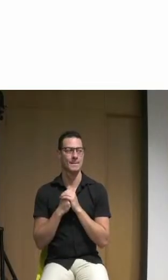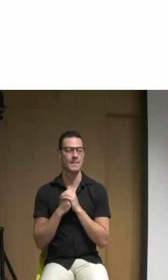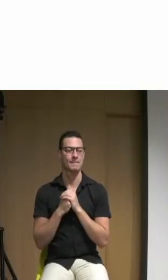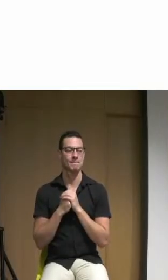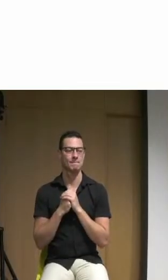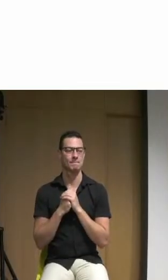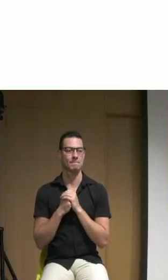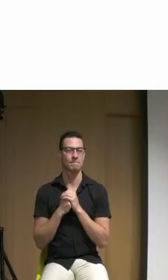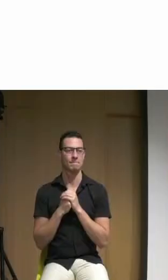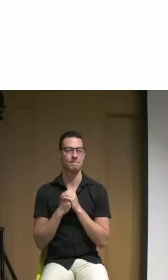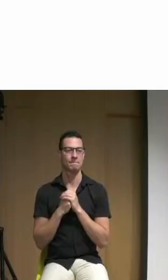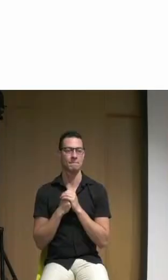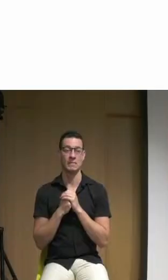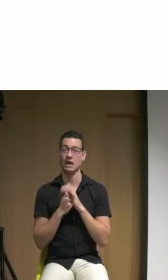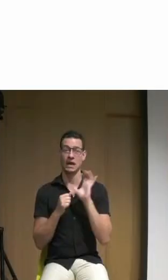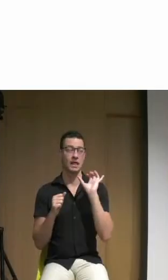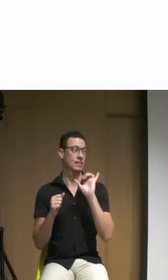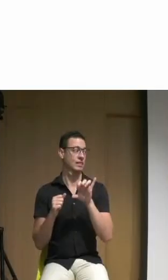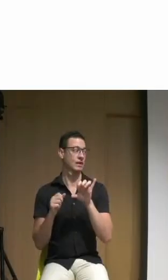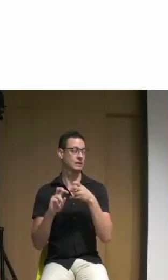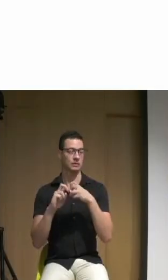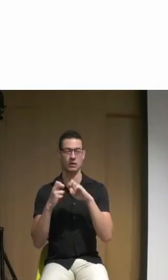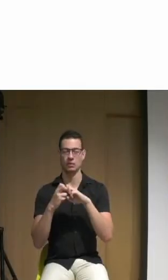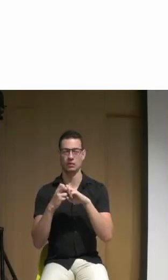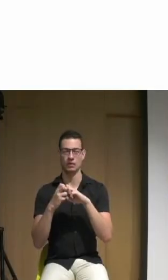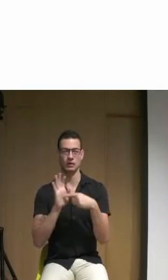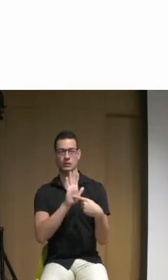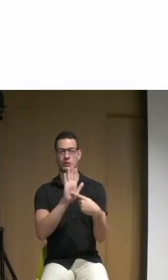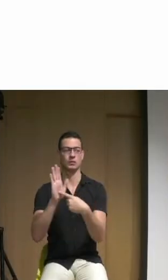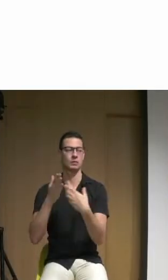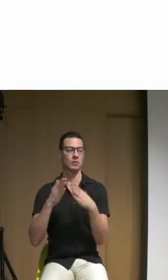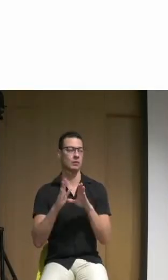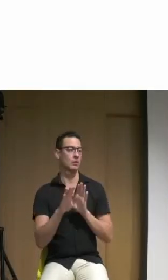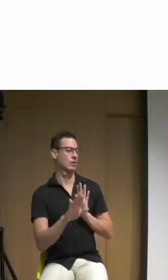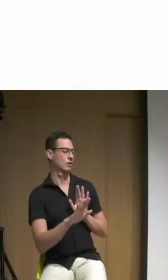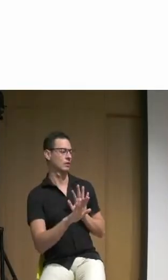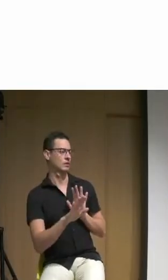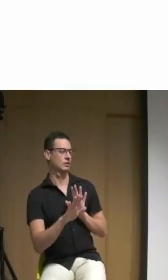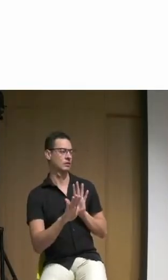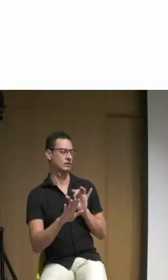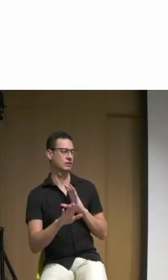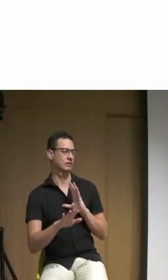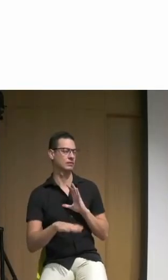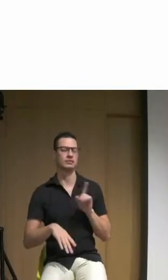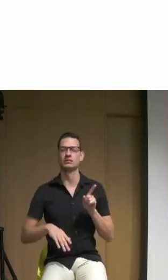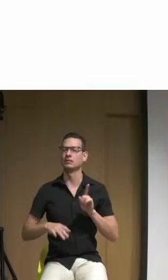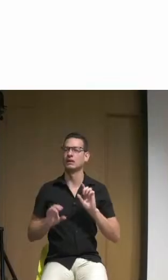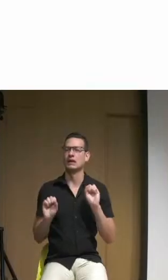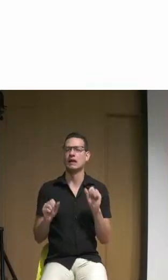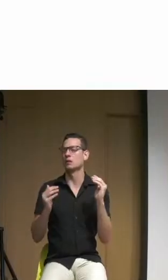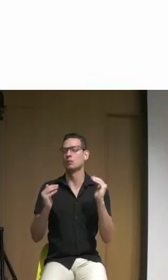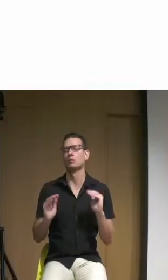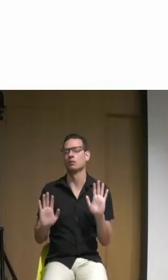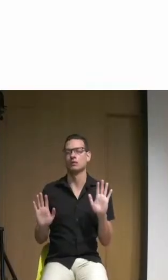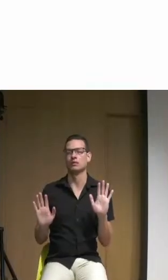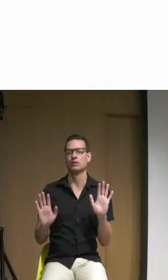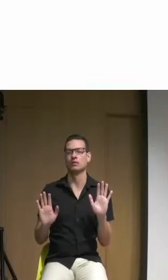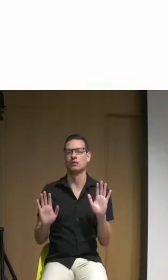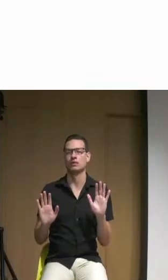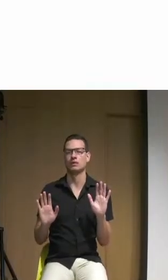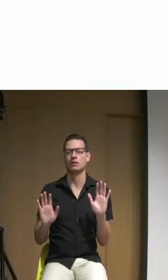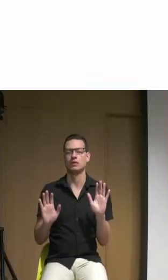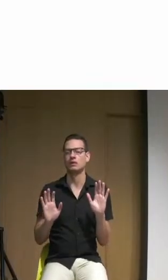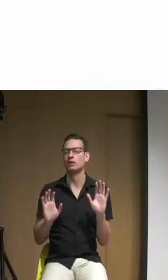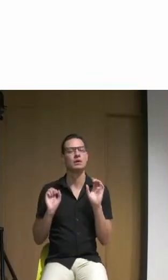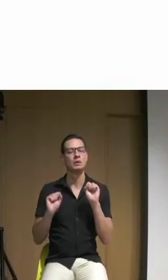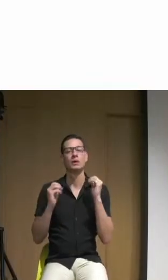germane to the public, germane to the. I think I'm saying Thank you. something differently, Yeah, but I don't want to. Can we move I'm on? saying something I just different. want to clarify